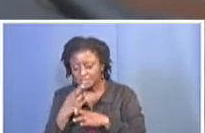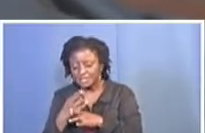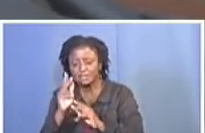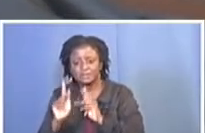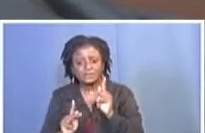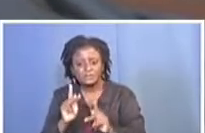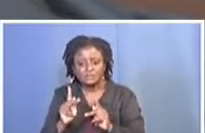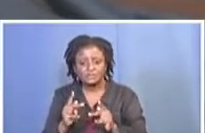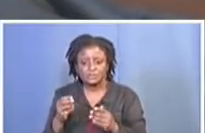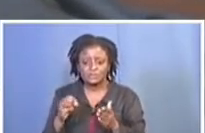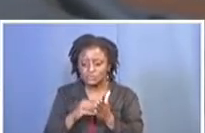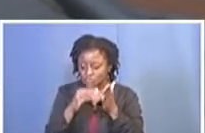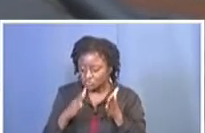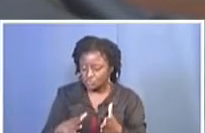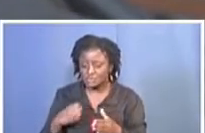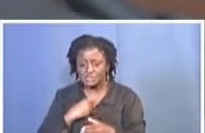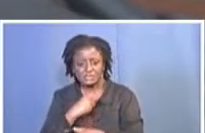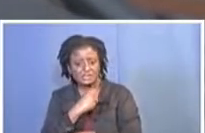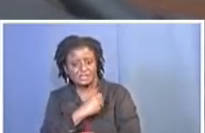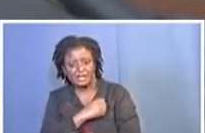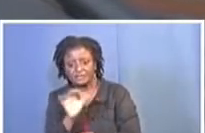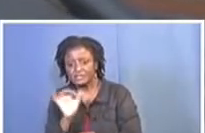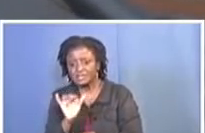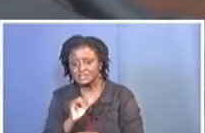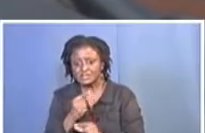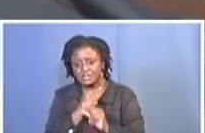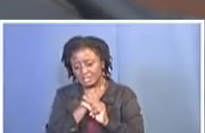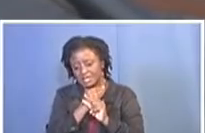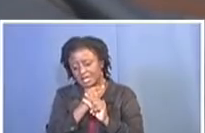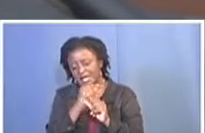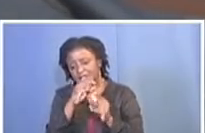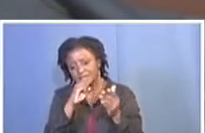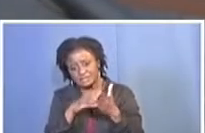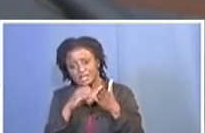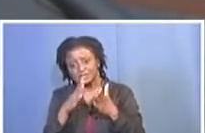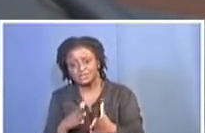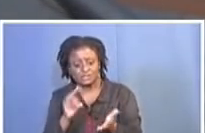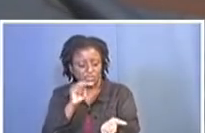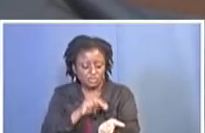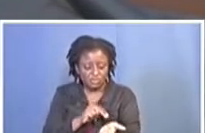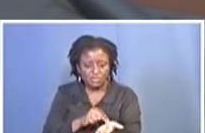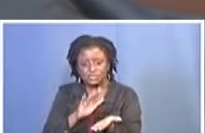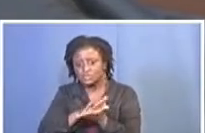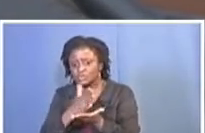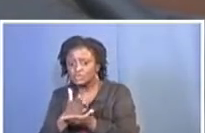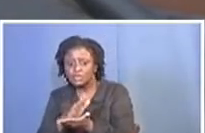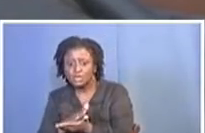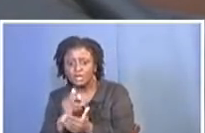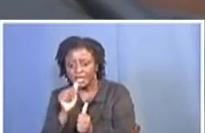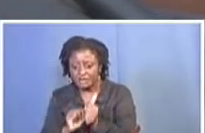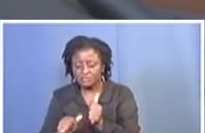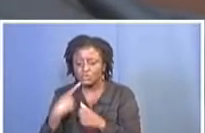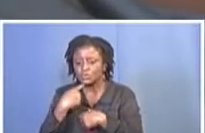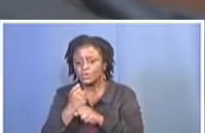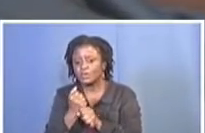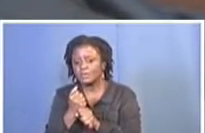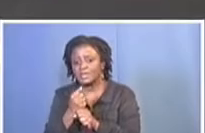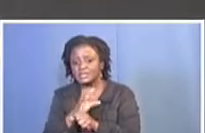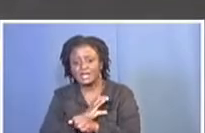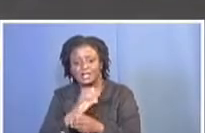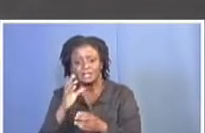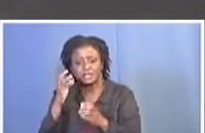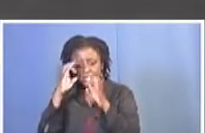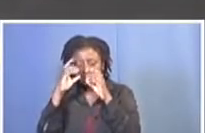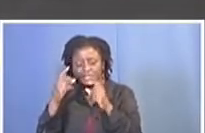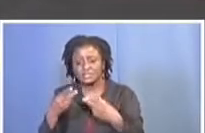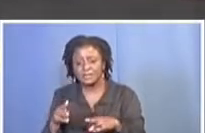our staff, even the guidance counselors, we have the nurse, the cook, everybody who makes Catholic education happen.